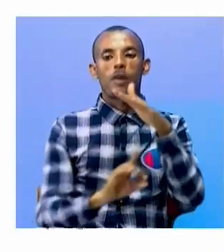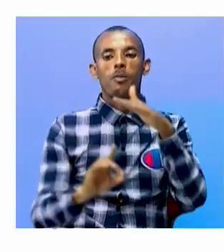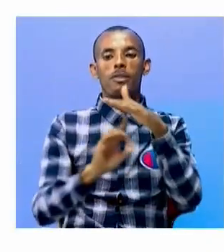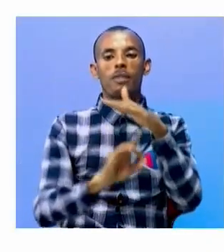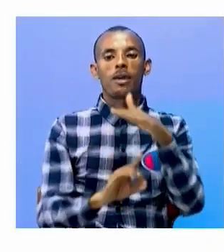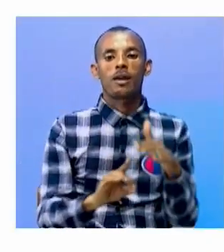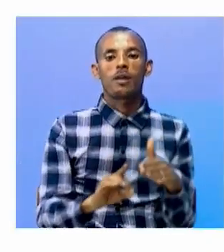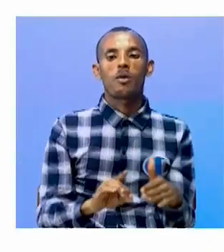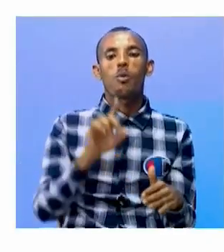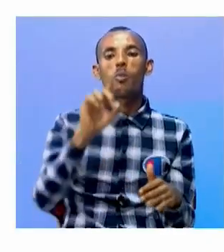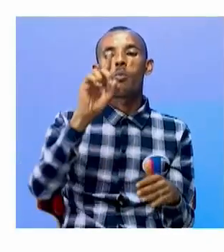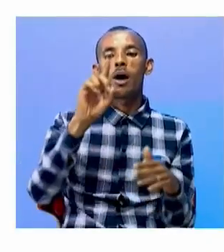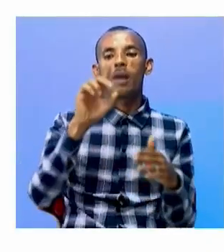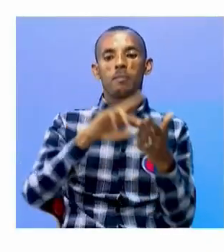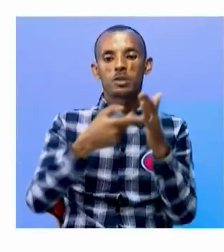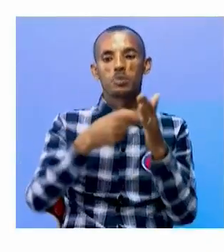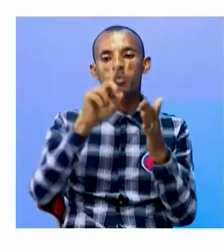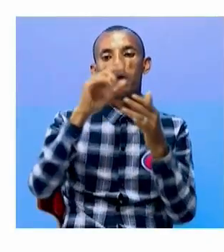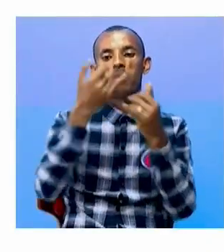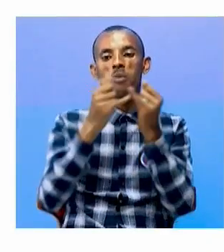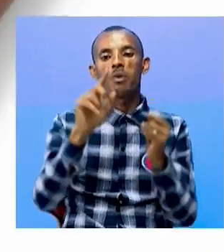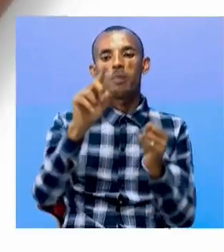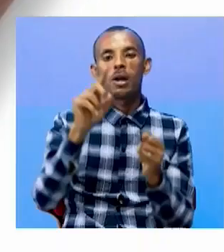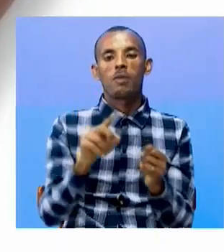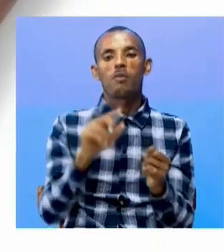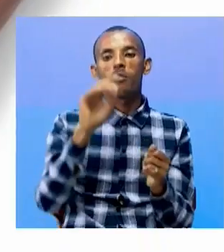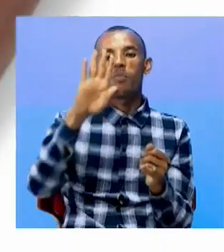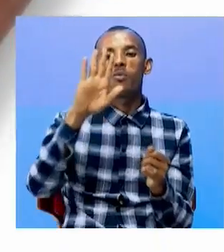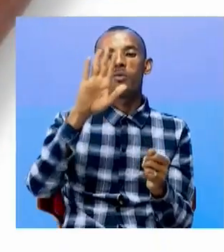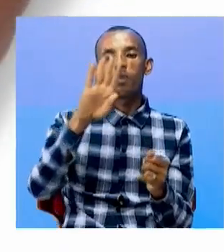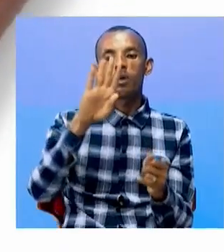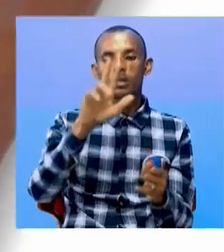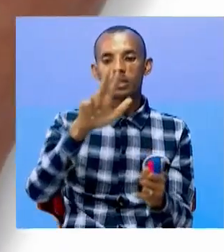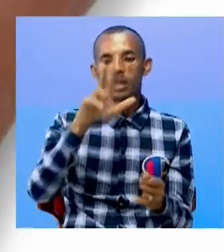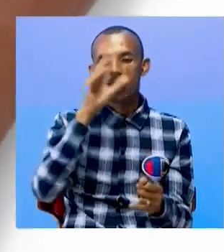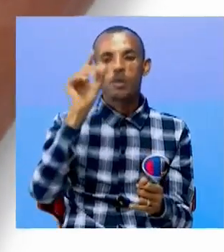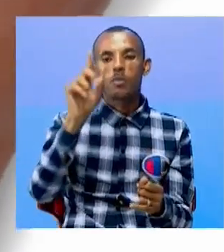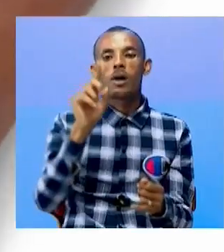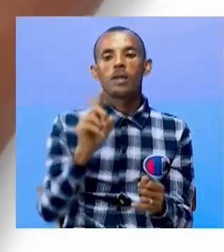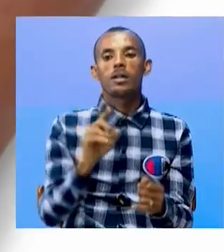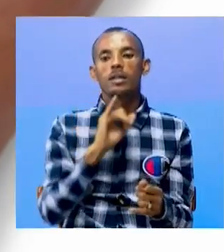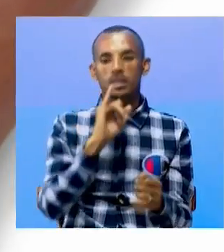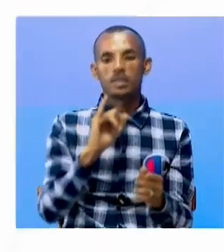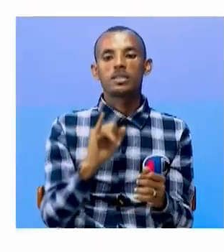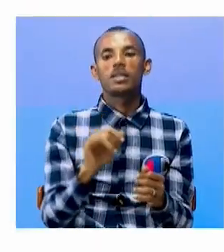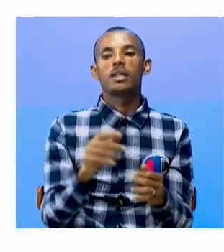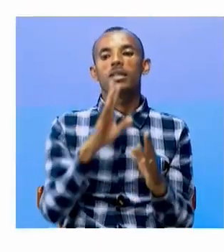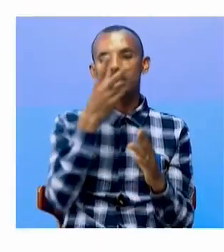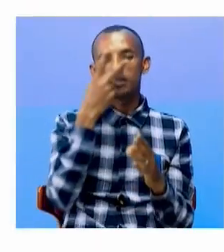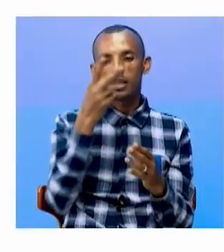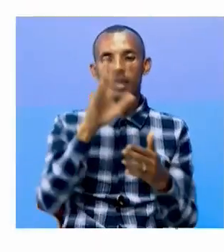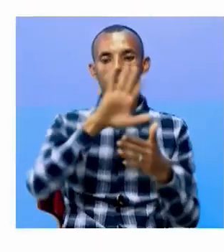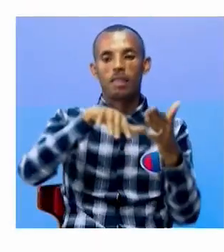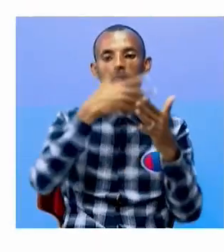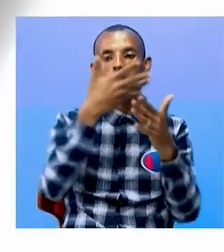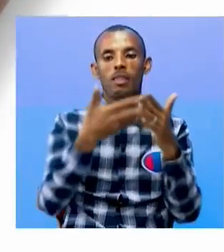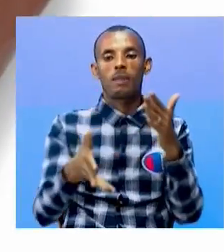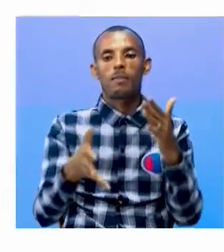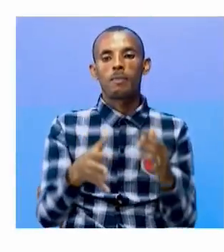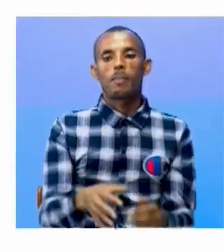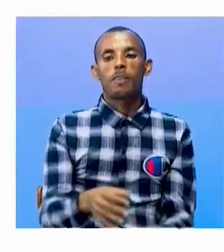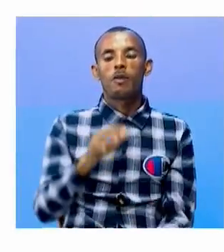means 1 over 1. So, the LCM of 4, 3, and 1. So, let's find the LCM of